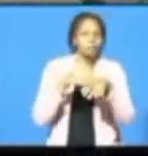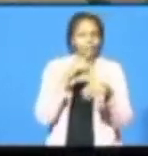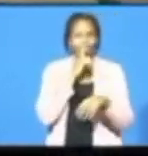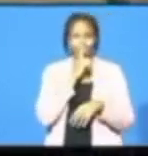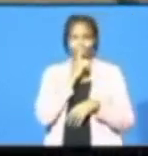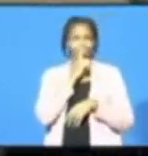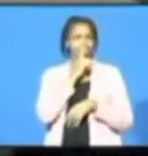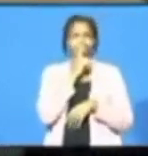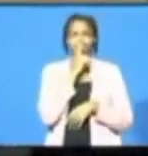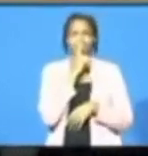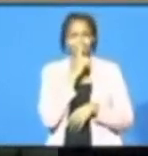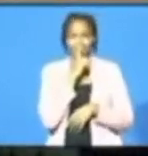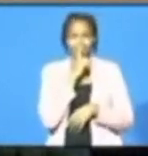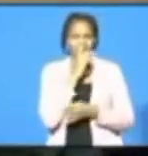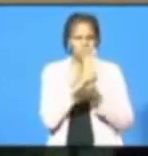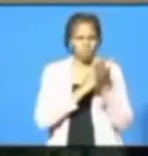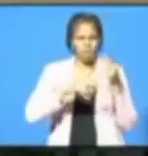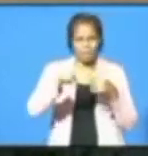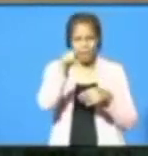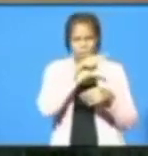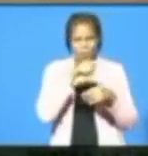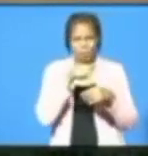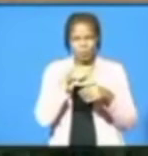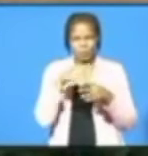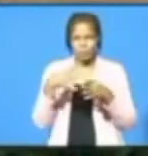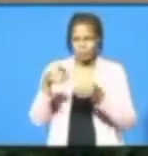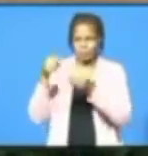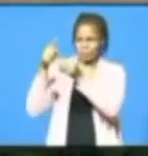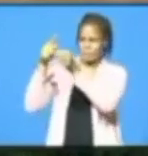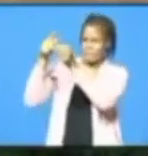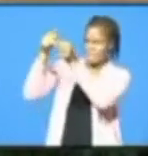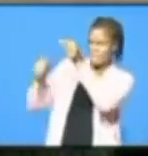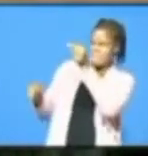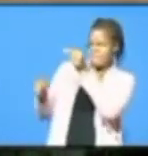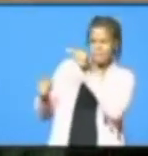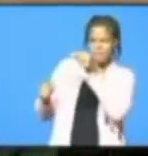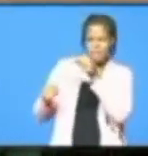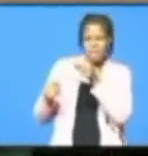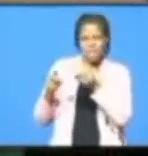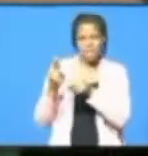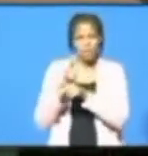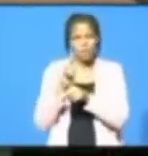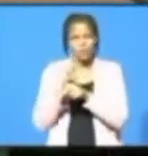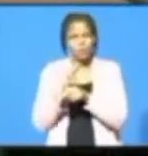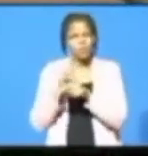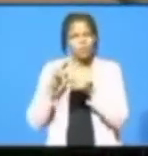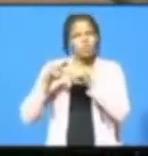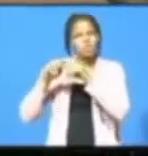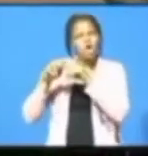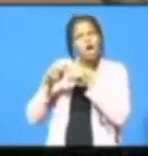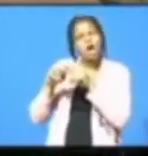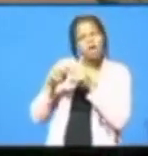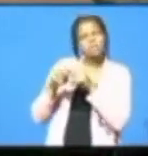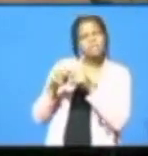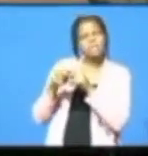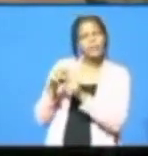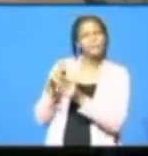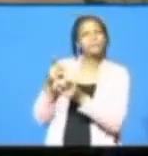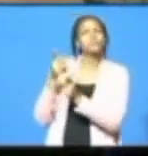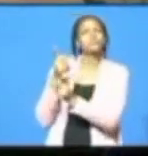But some of you use a corn it anyhow. Salt is a